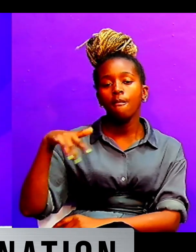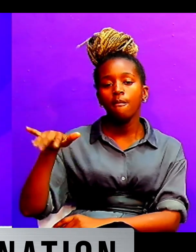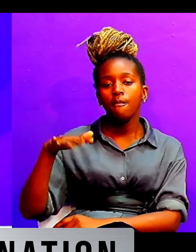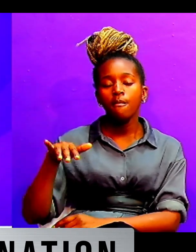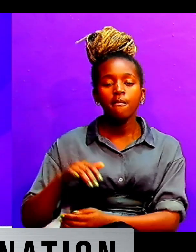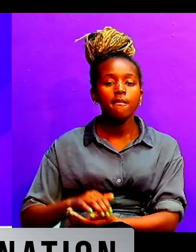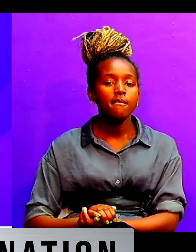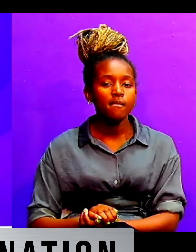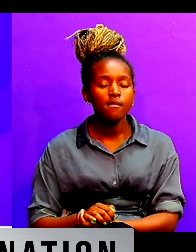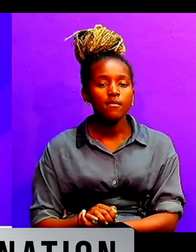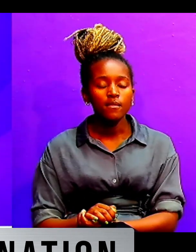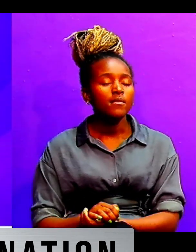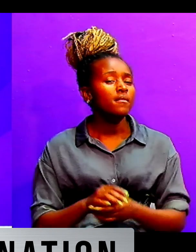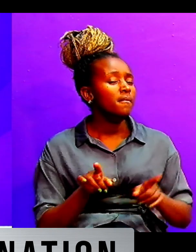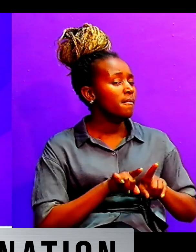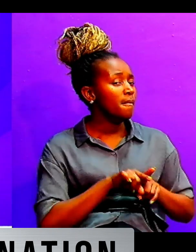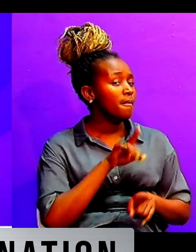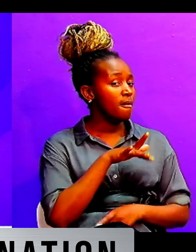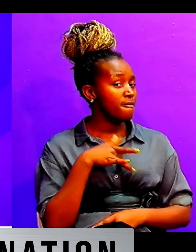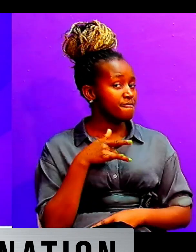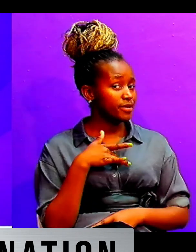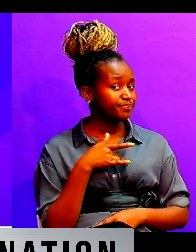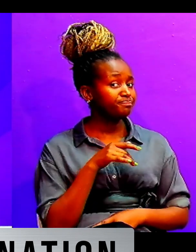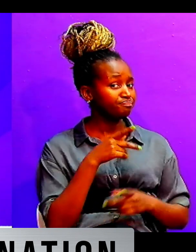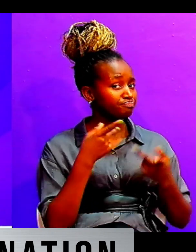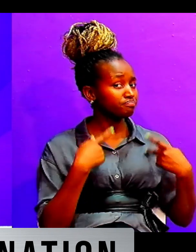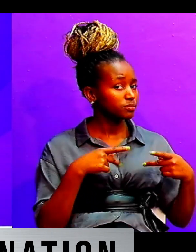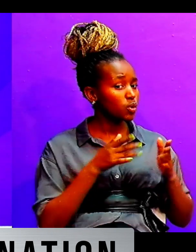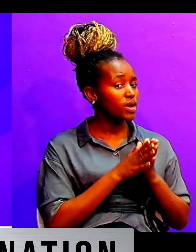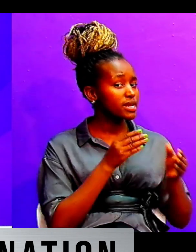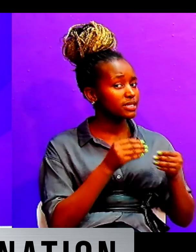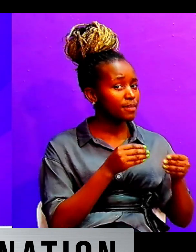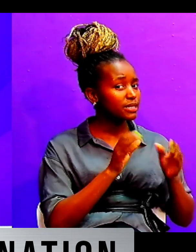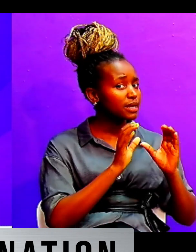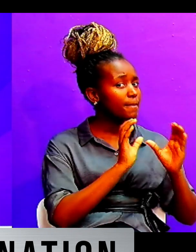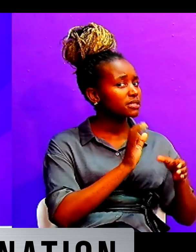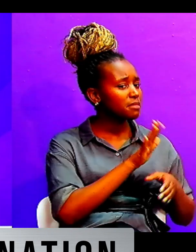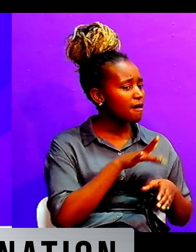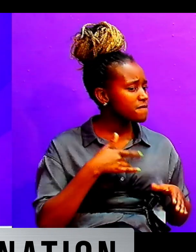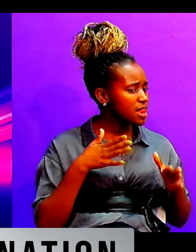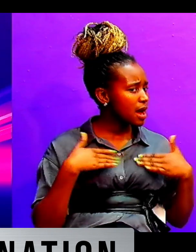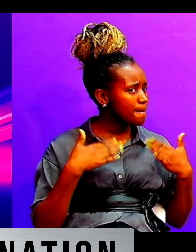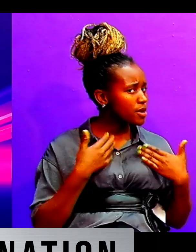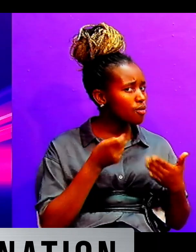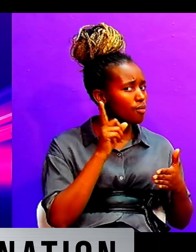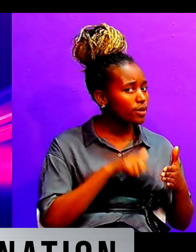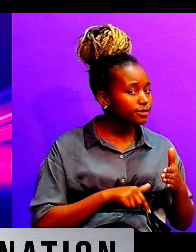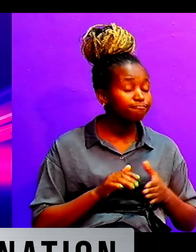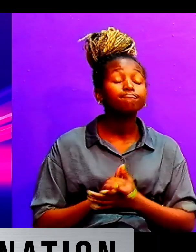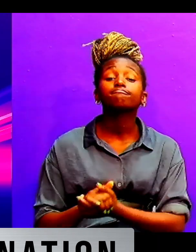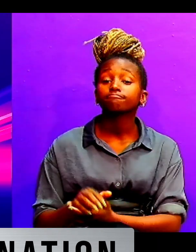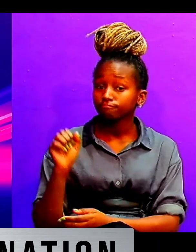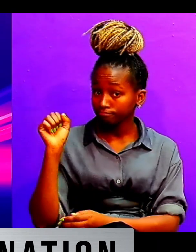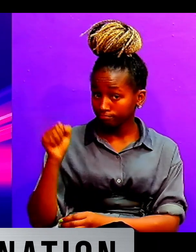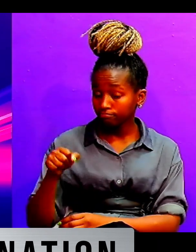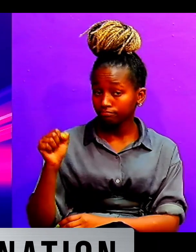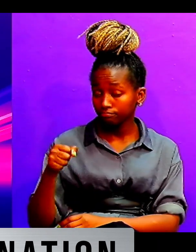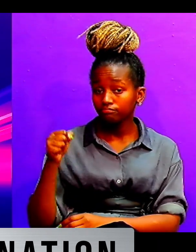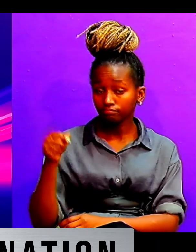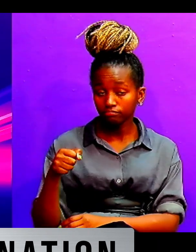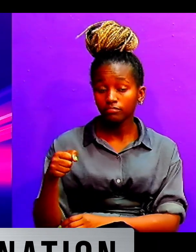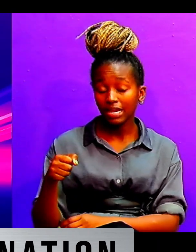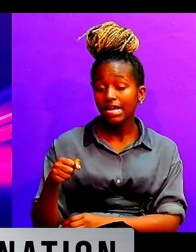something. You must be happy with the issues of PWDs in your party. Of course, one of